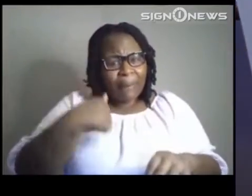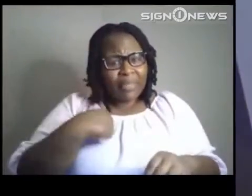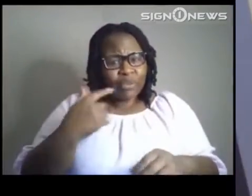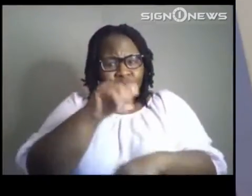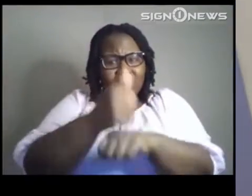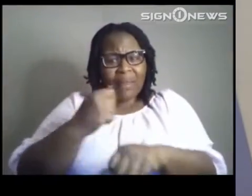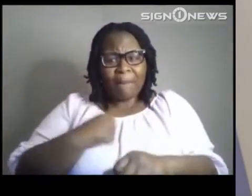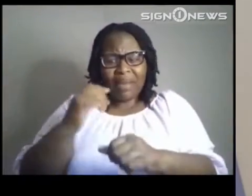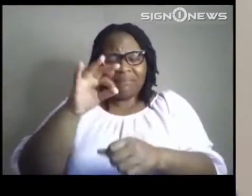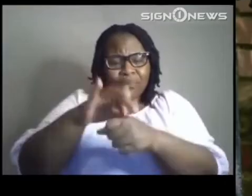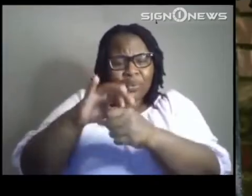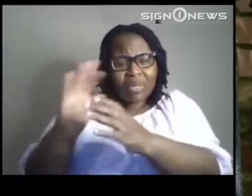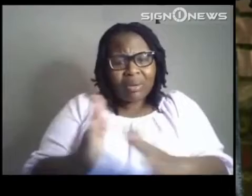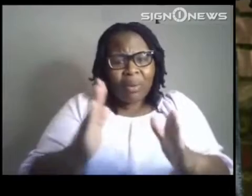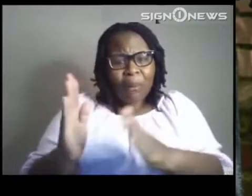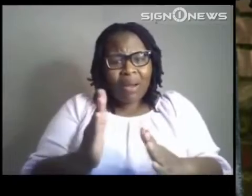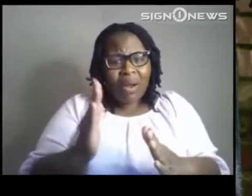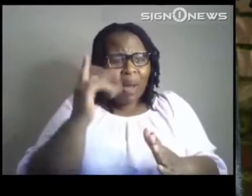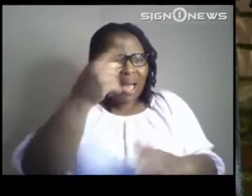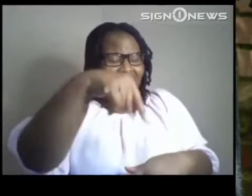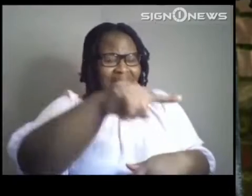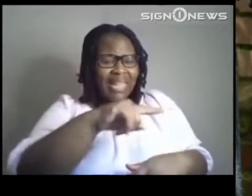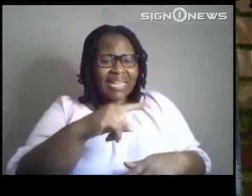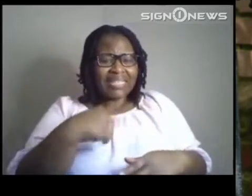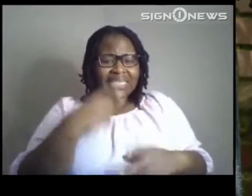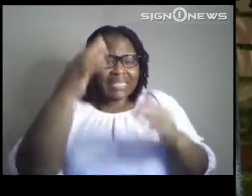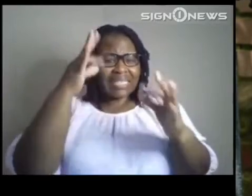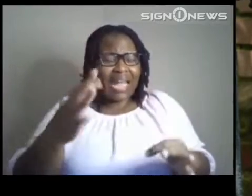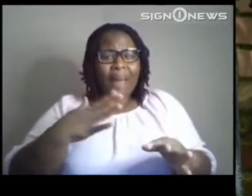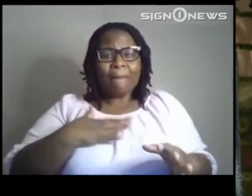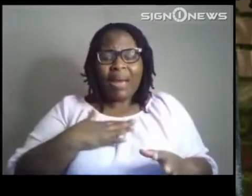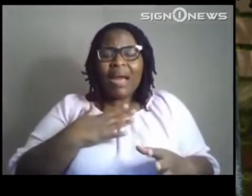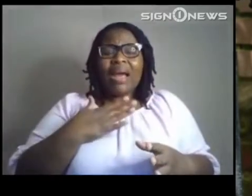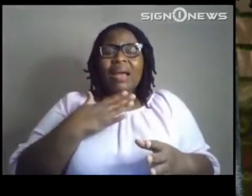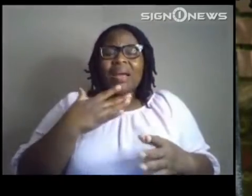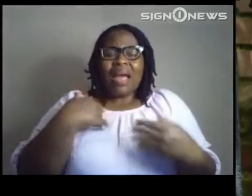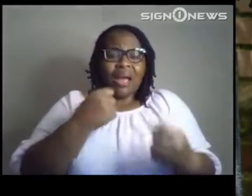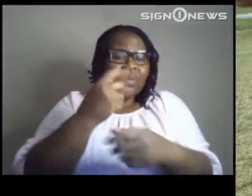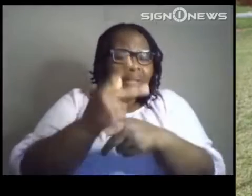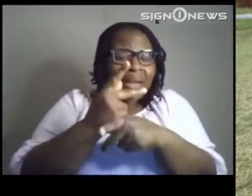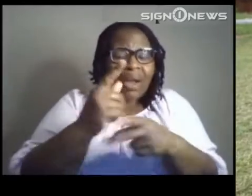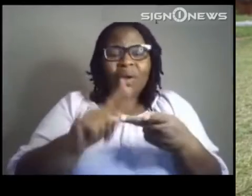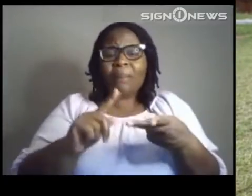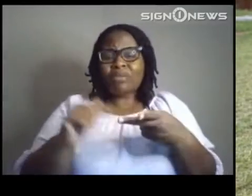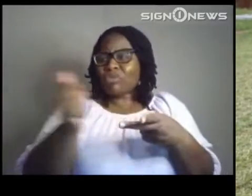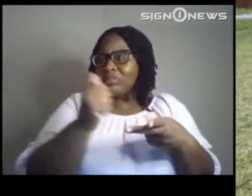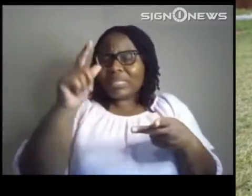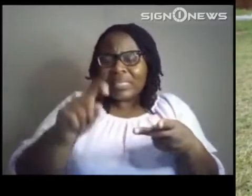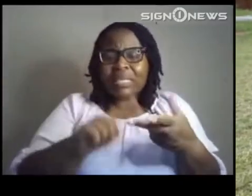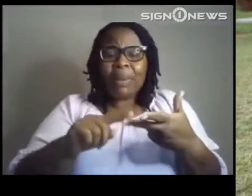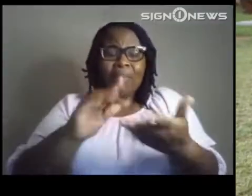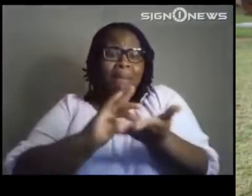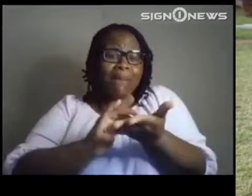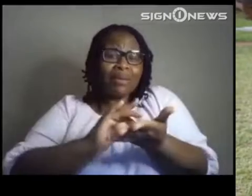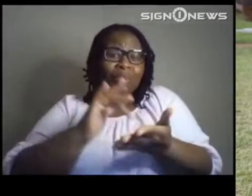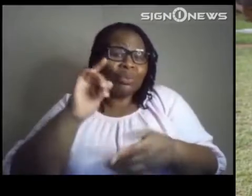they determine my health care and transportation needs and my medical needs. Some of the changes that I would